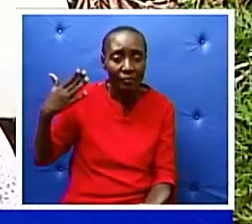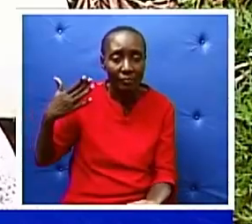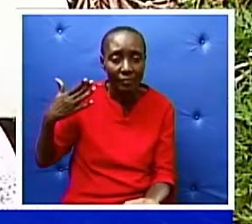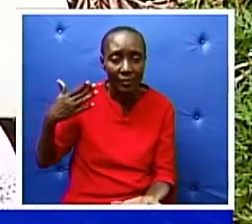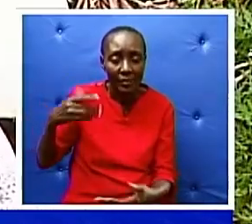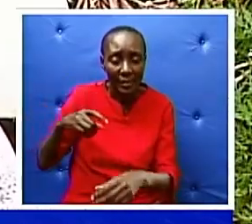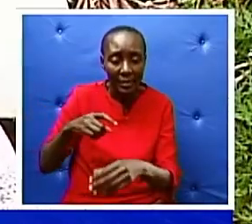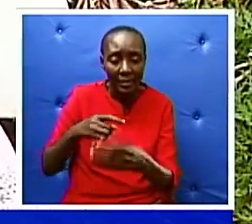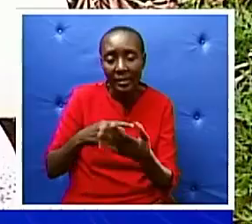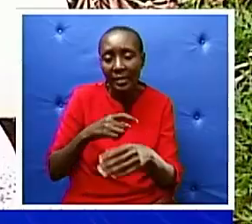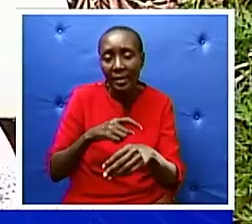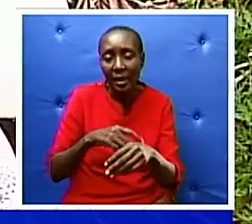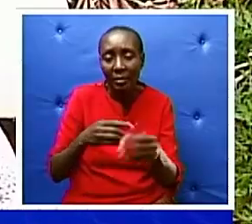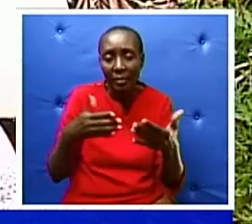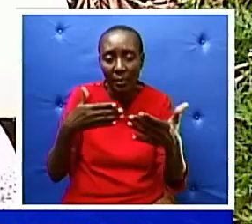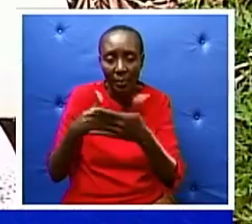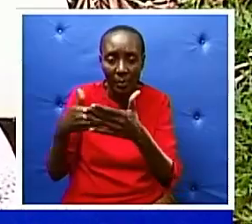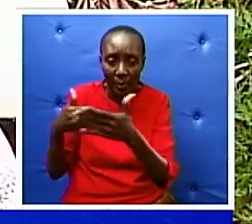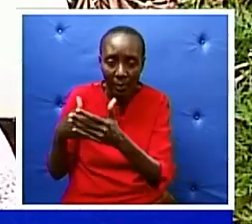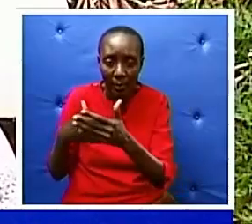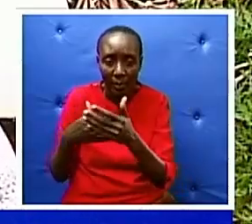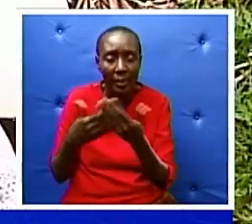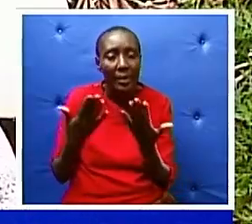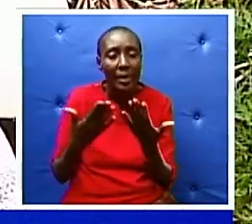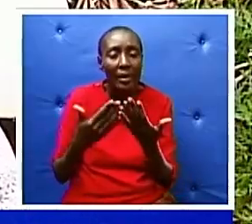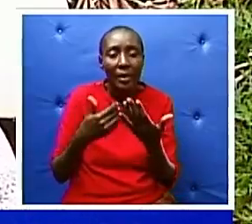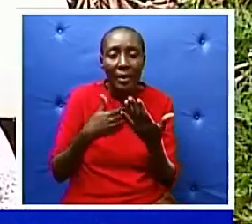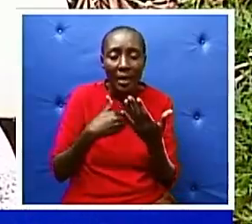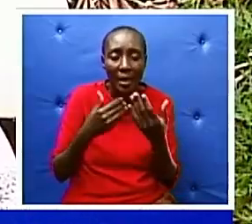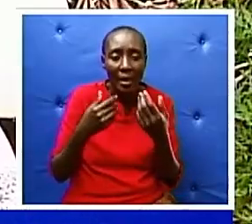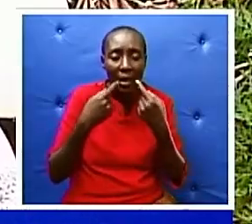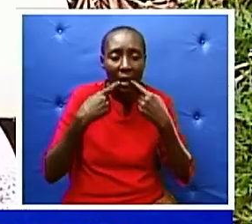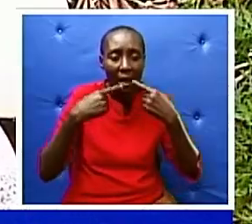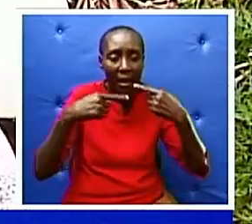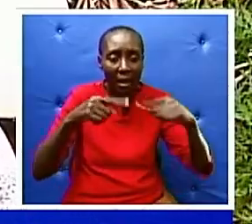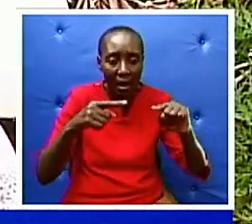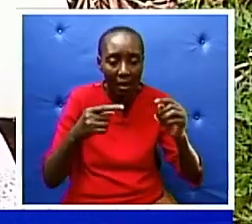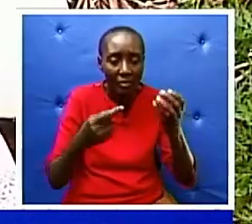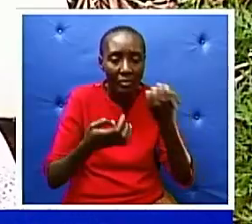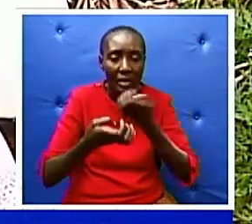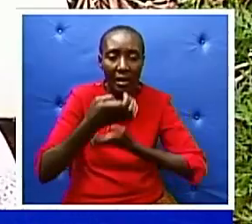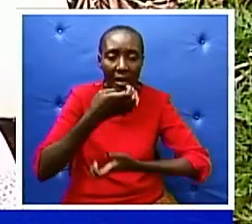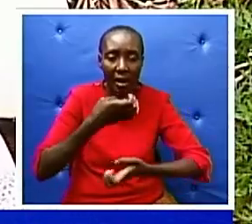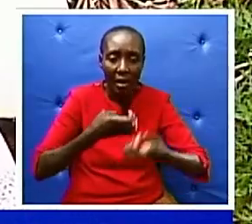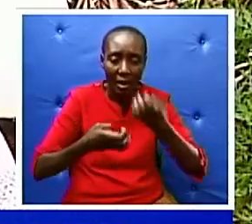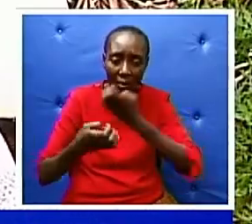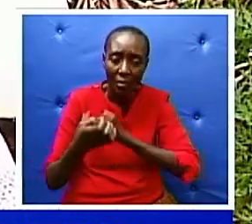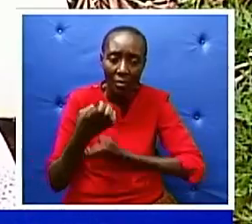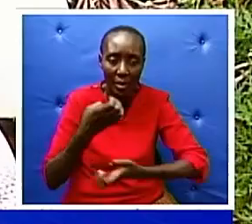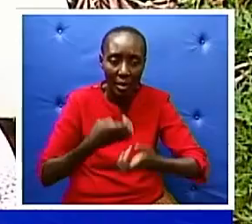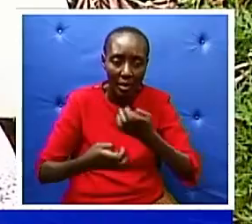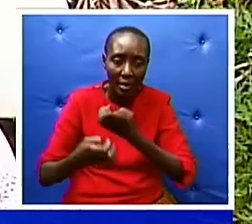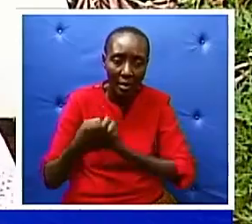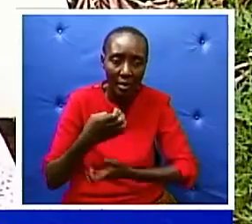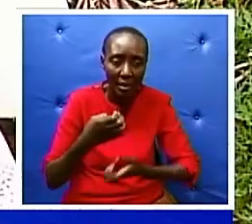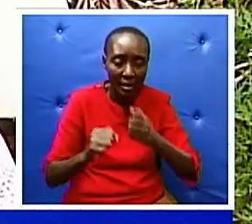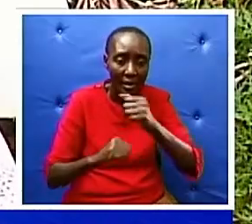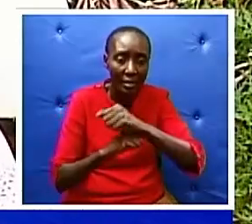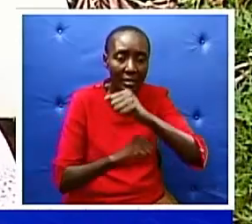he announced an economic stimulus some months later, and we're expecting the same thing. Mm-hmm. And